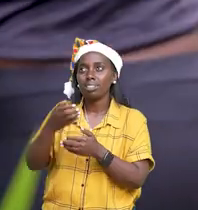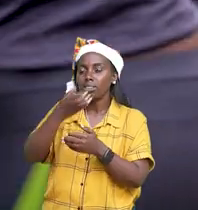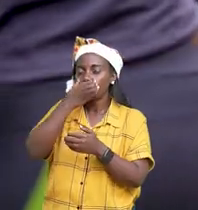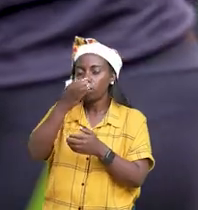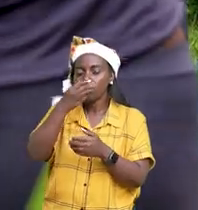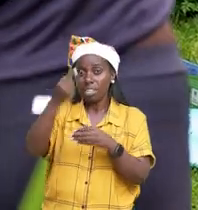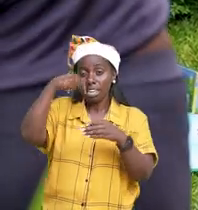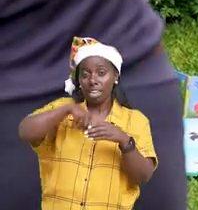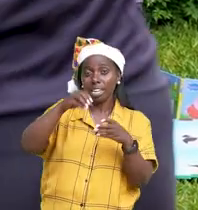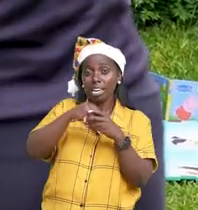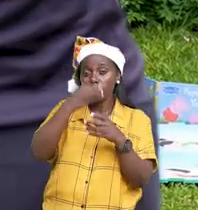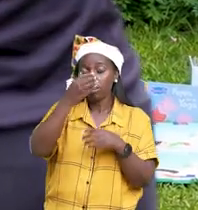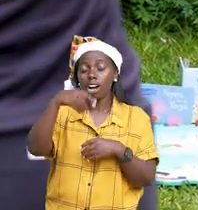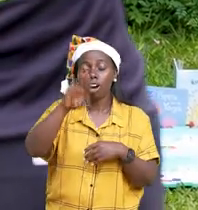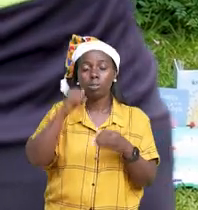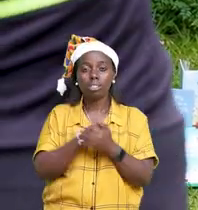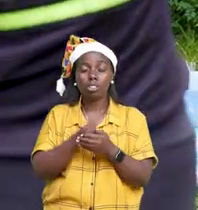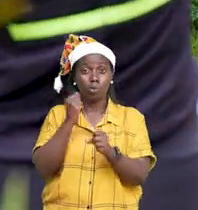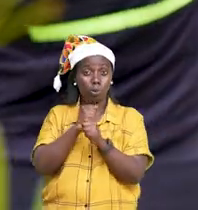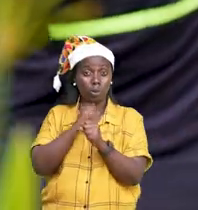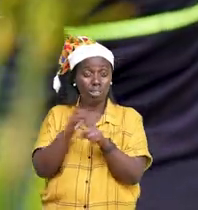Breathe in and breathe out. Let's go. Breathe in,